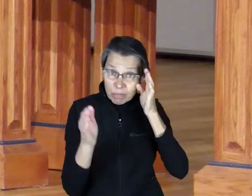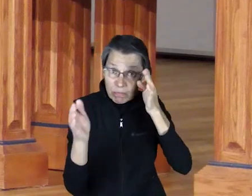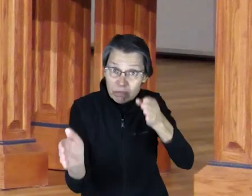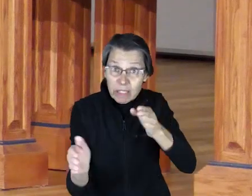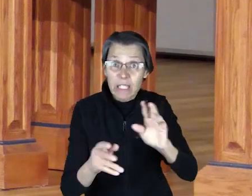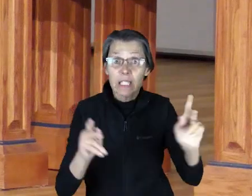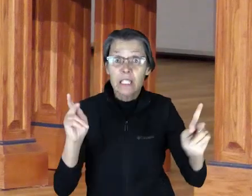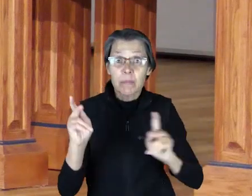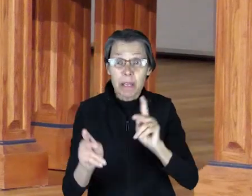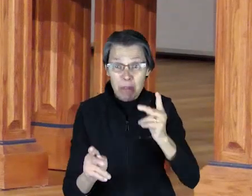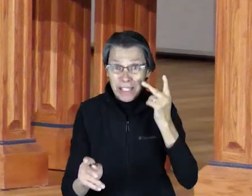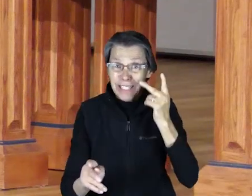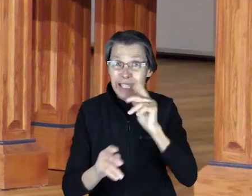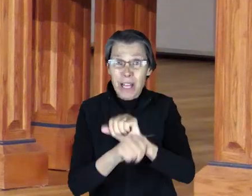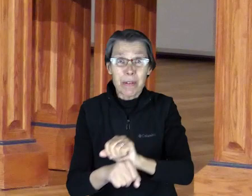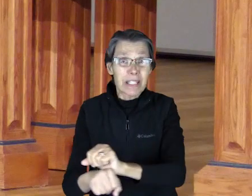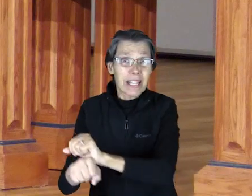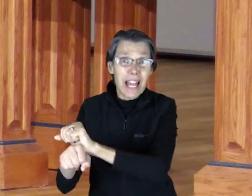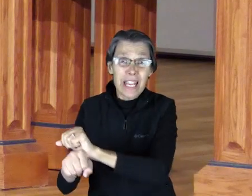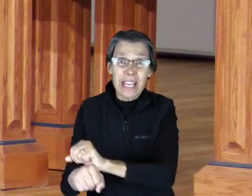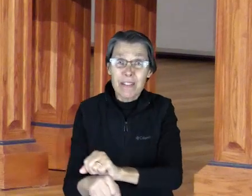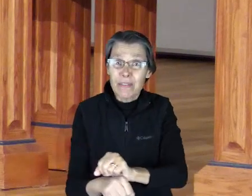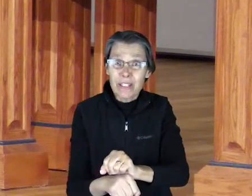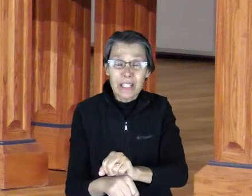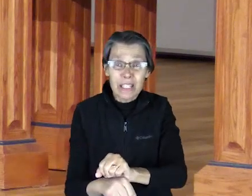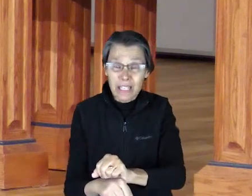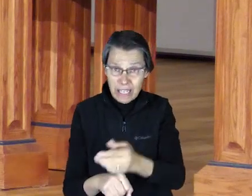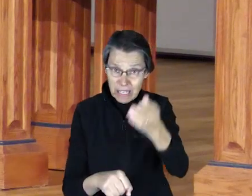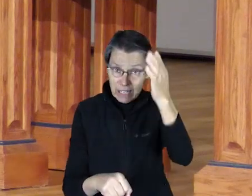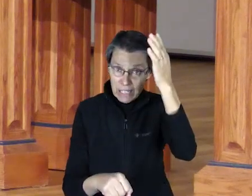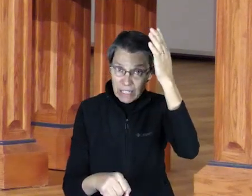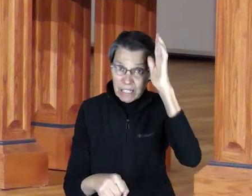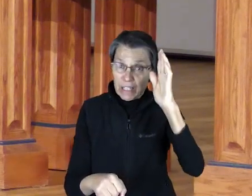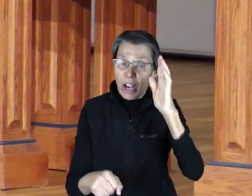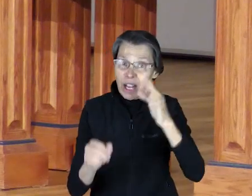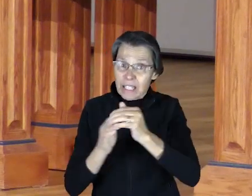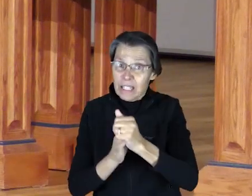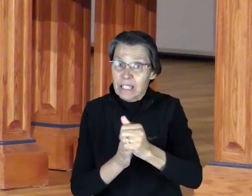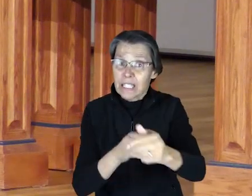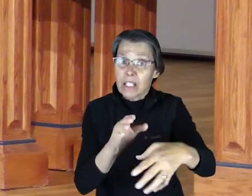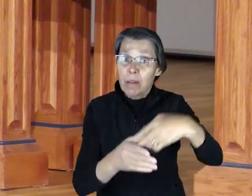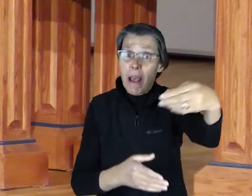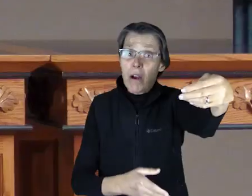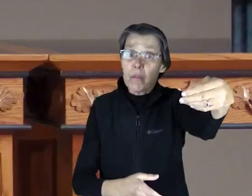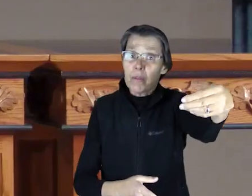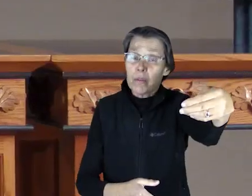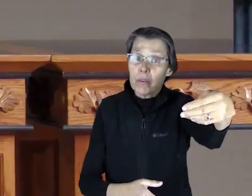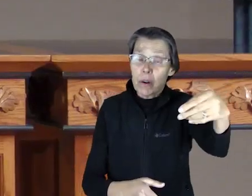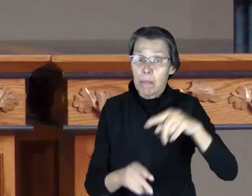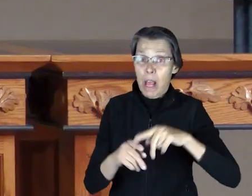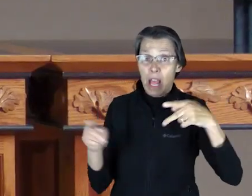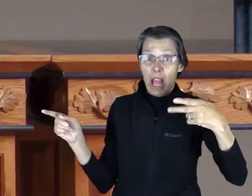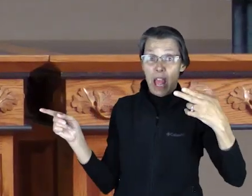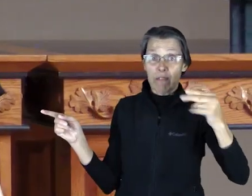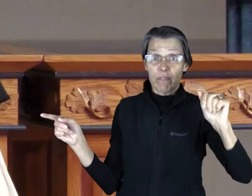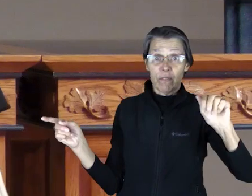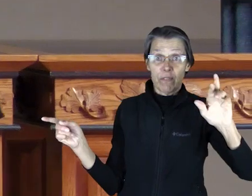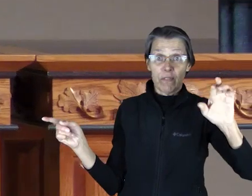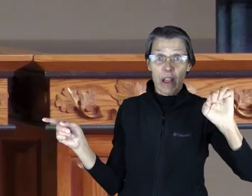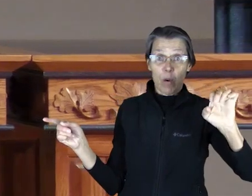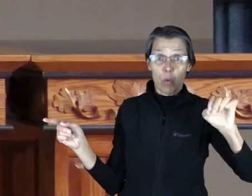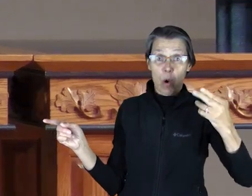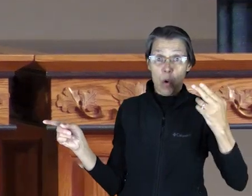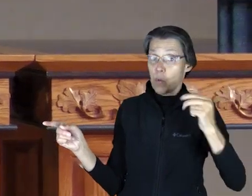go. It seems like a dream realized, but not for Pharaoh. And so it seems pretty clear if we're going to look at who